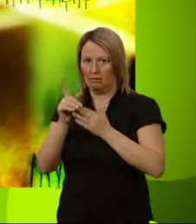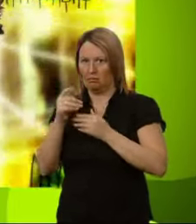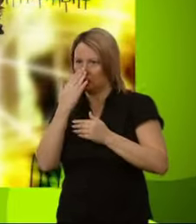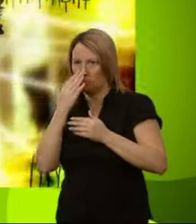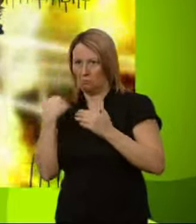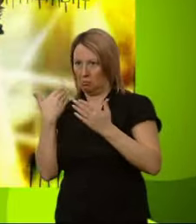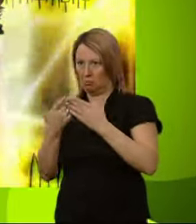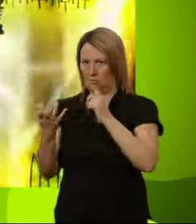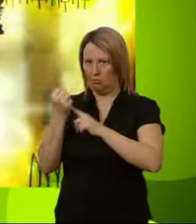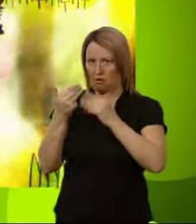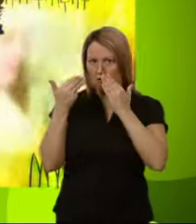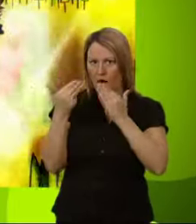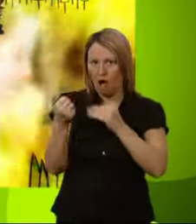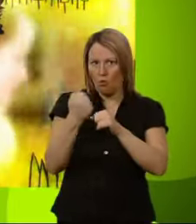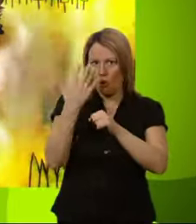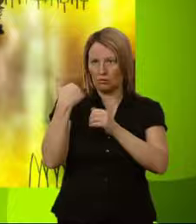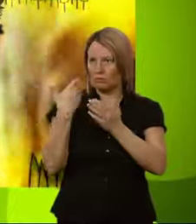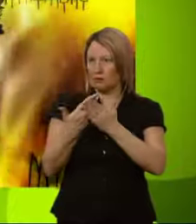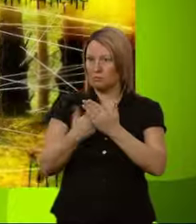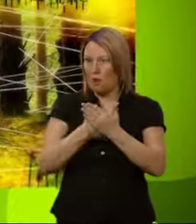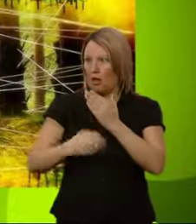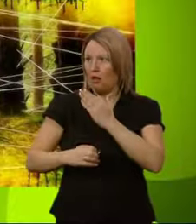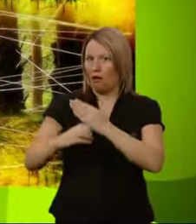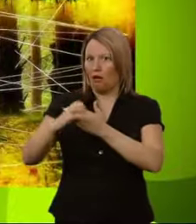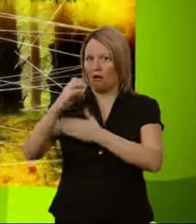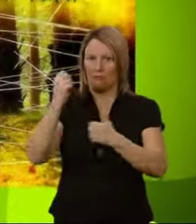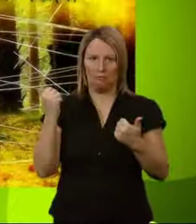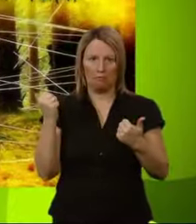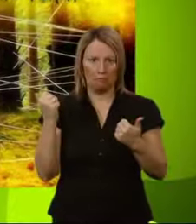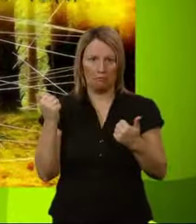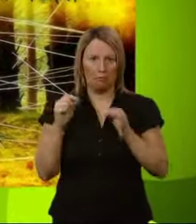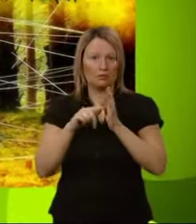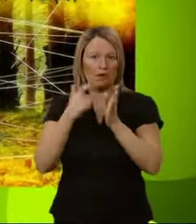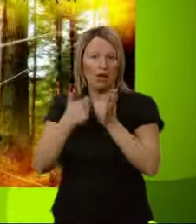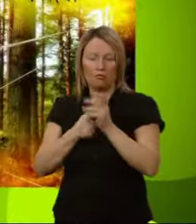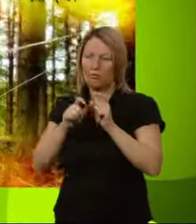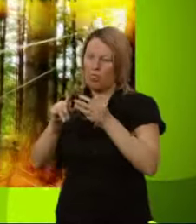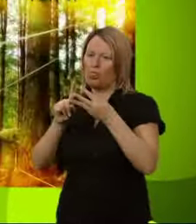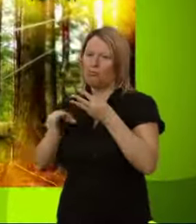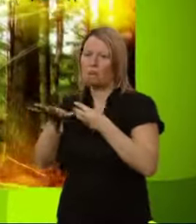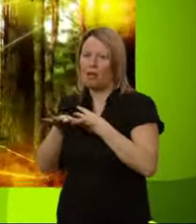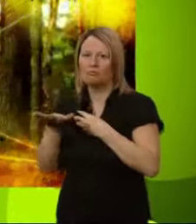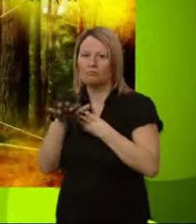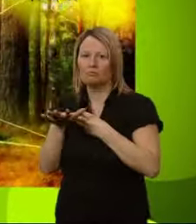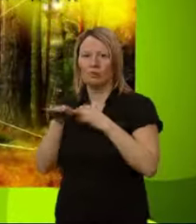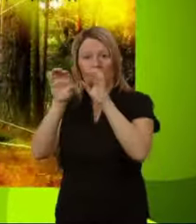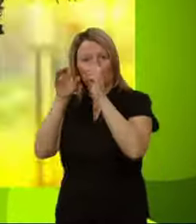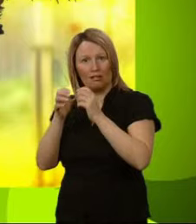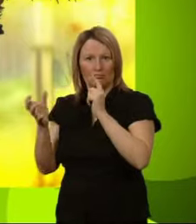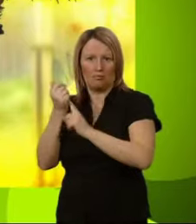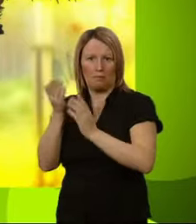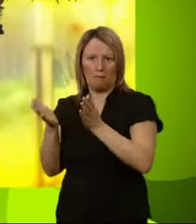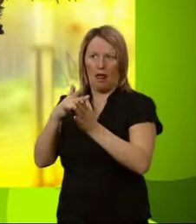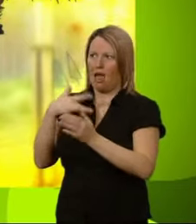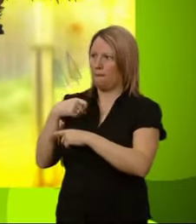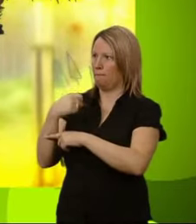remarkable 9 pieces of gold since sunrise. Bertar remains in third place, but the ring gained here has earned